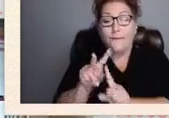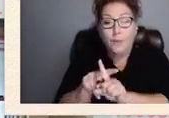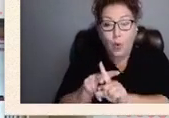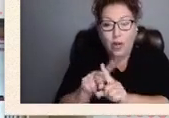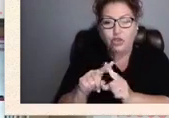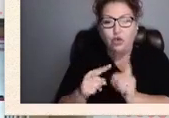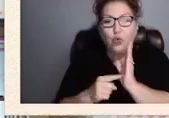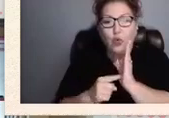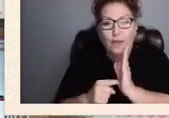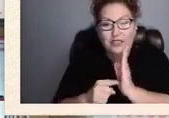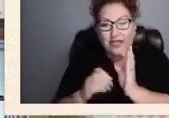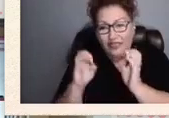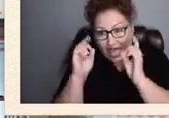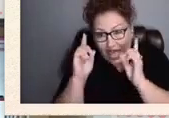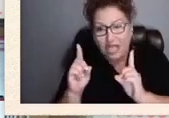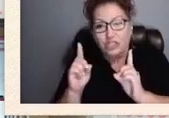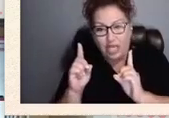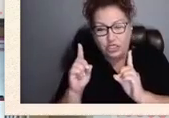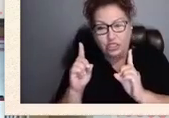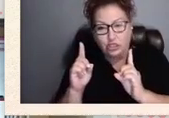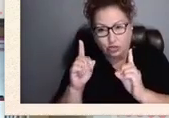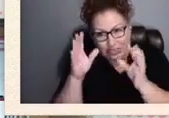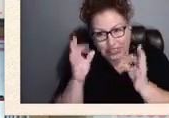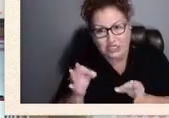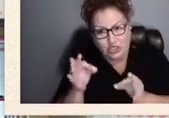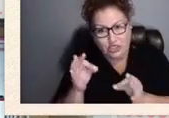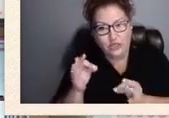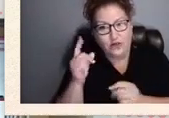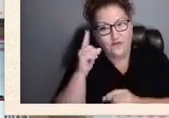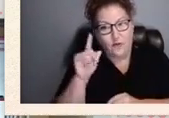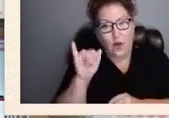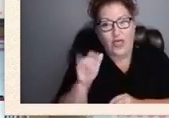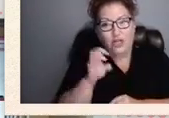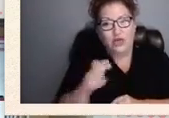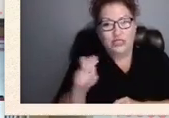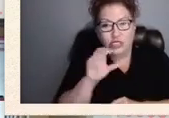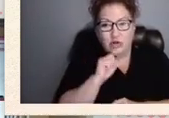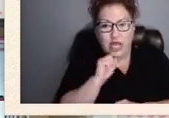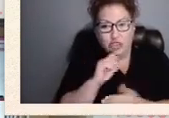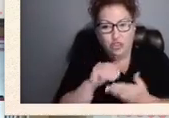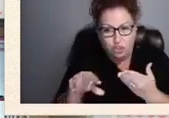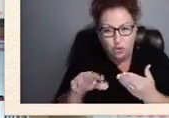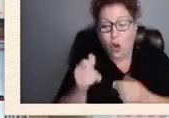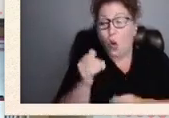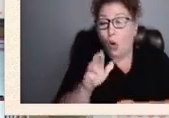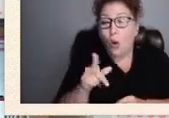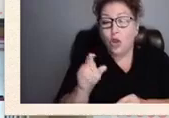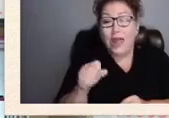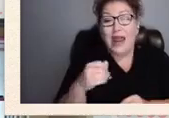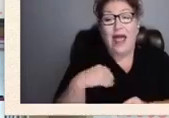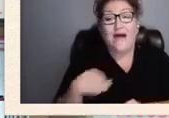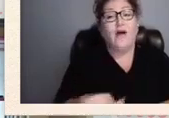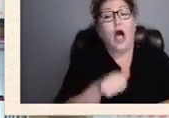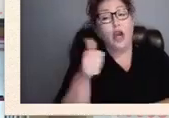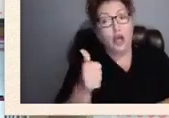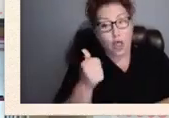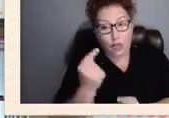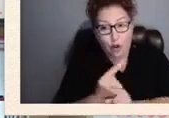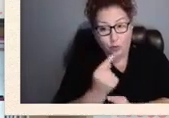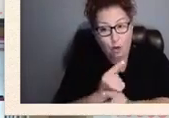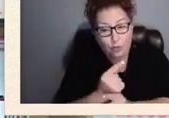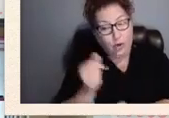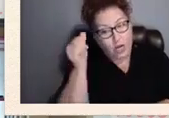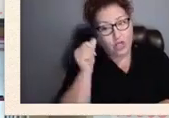educational interests of your transition age student. Or you can have another appropriate adult appointed